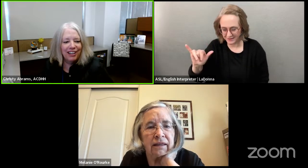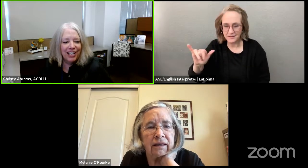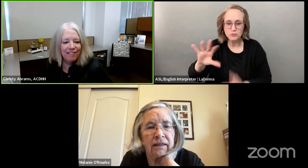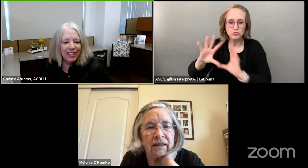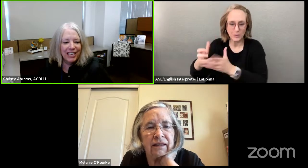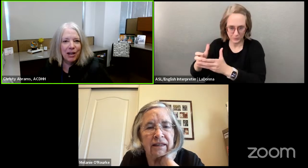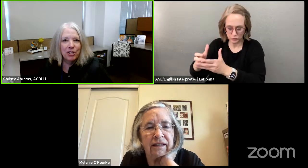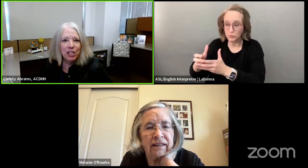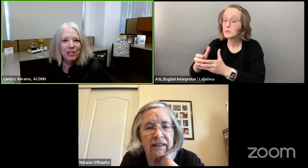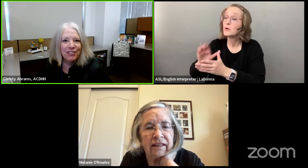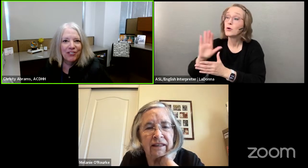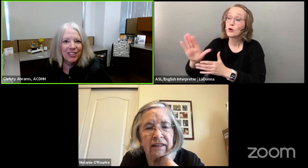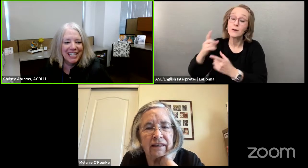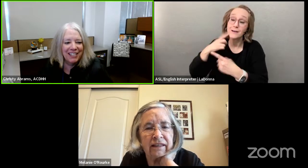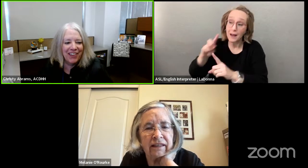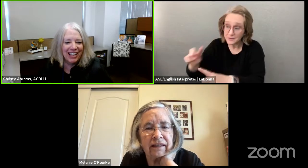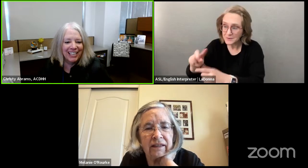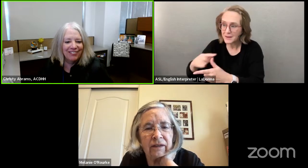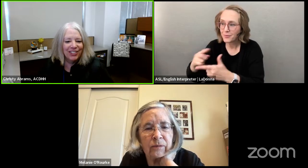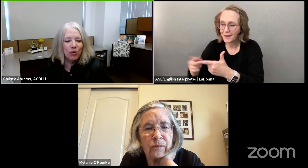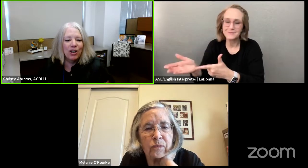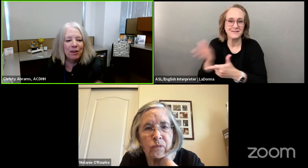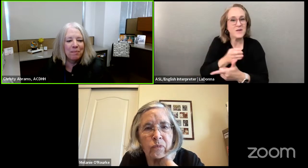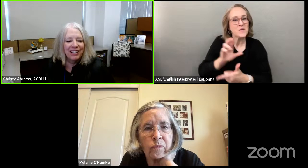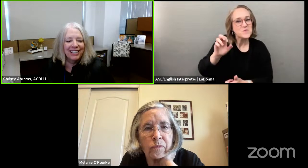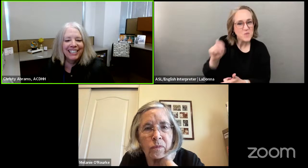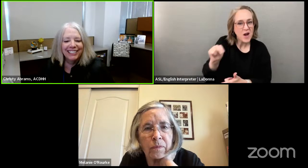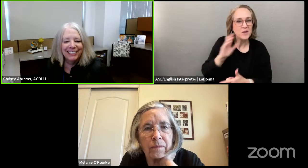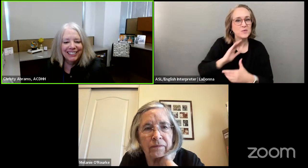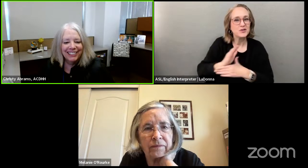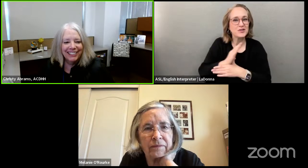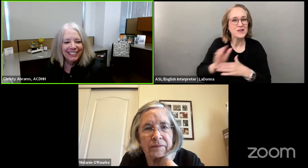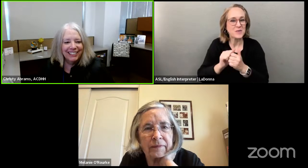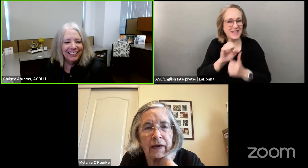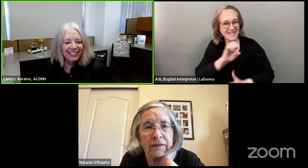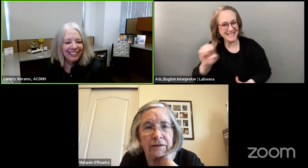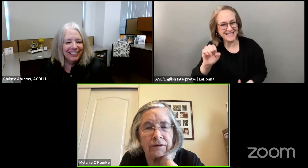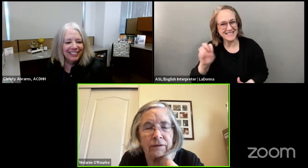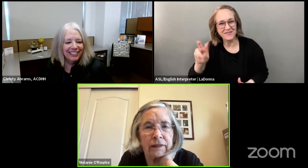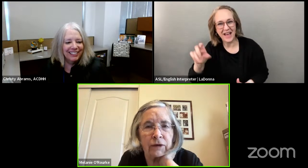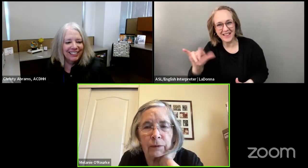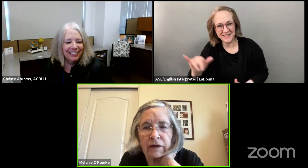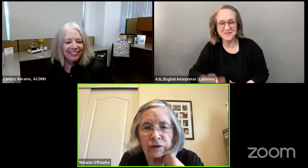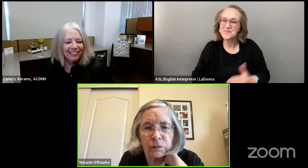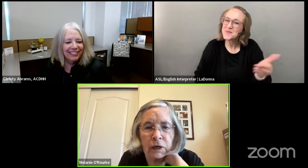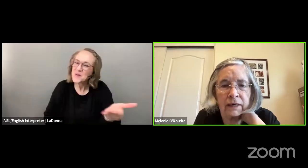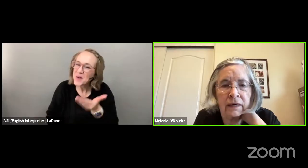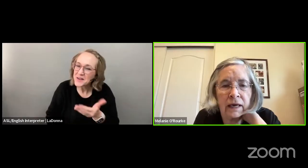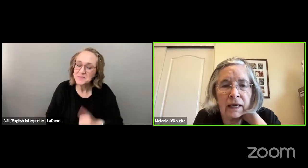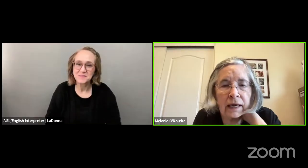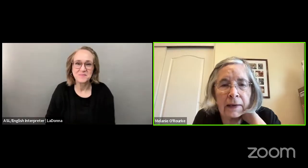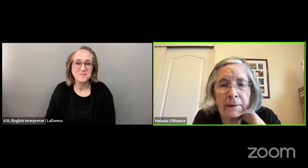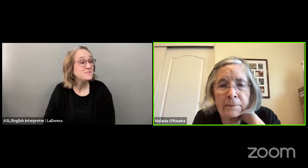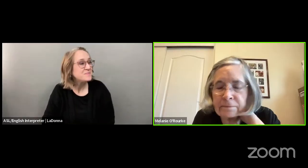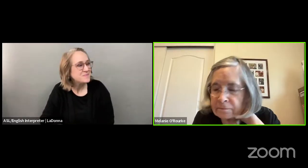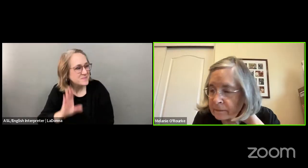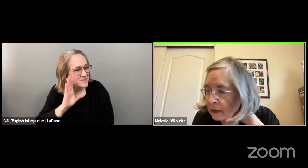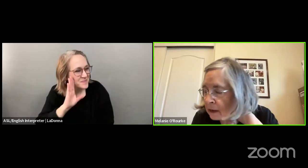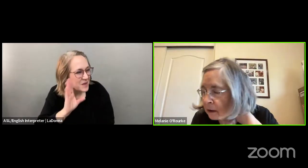Ron give the announcements for the East Valley. Welcome, Melanie. Hi there. Hello, everyone.